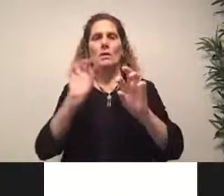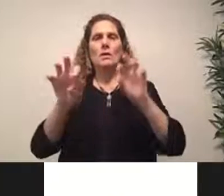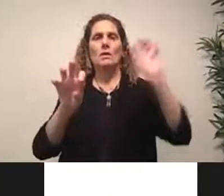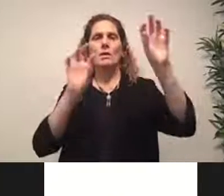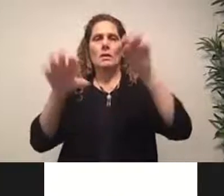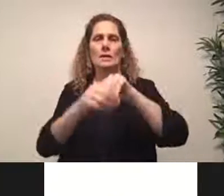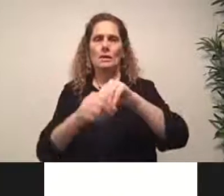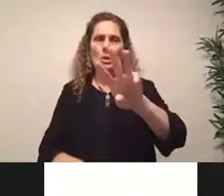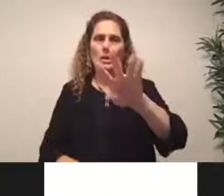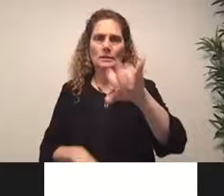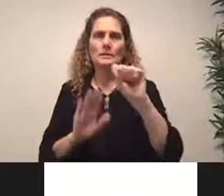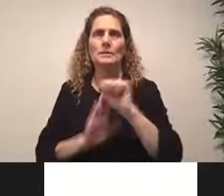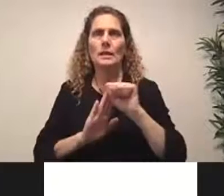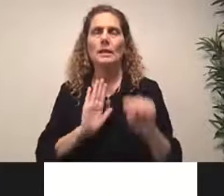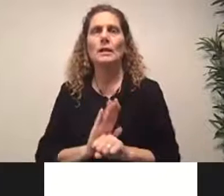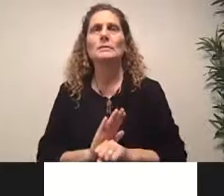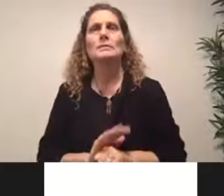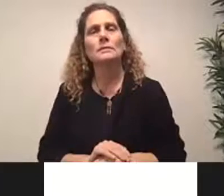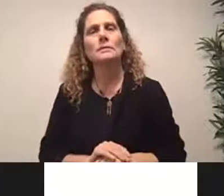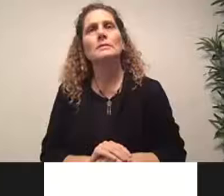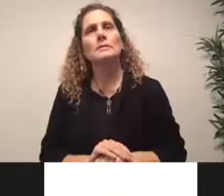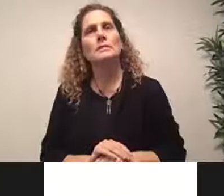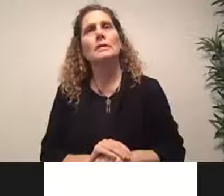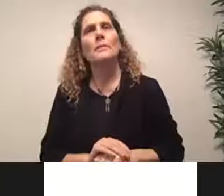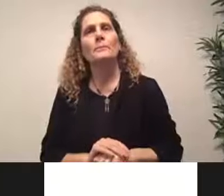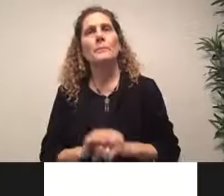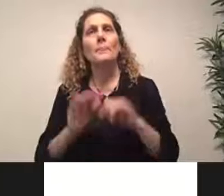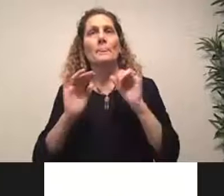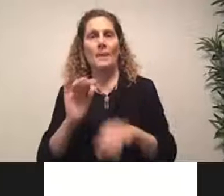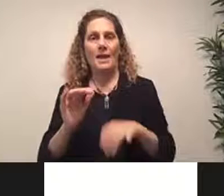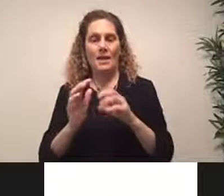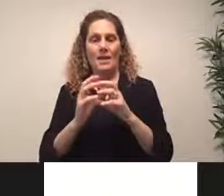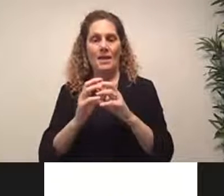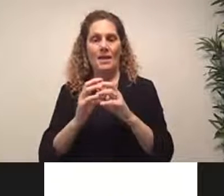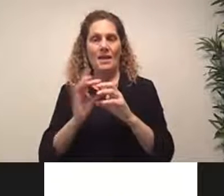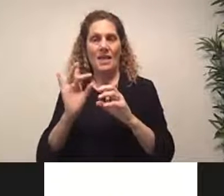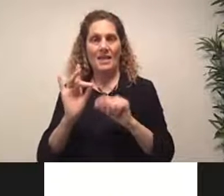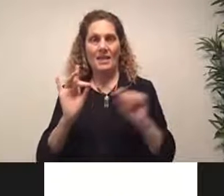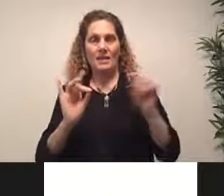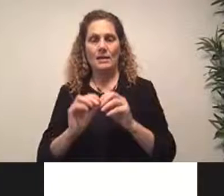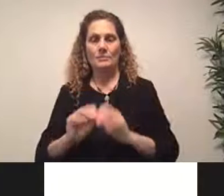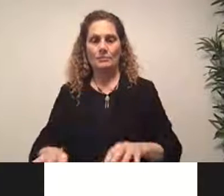more, that Moderna, I think we all recognize, is the next one. The FDA is meeting today, and we're